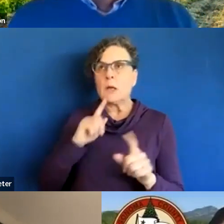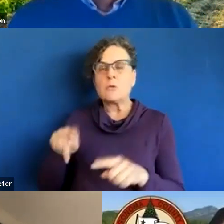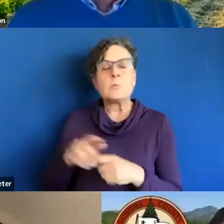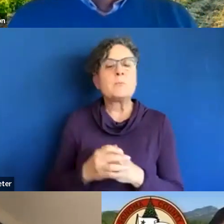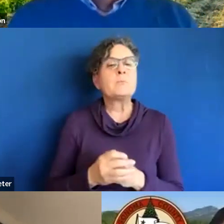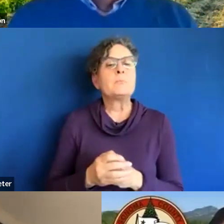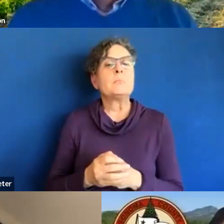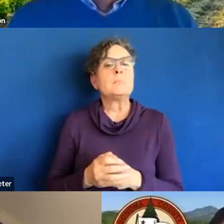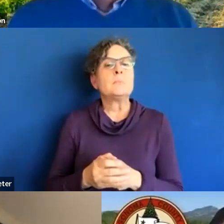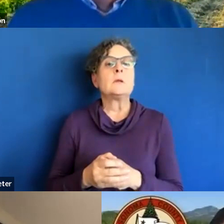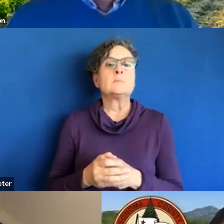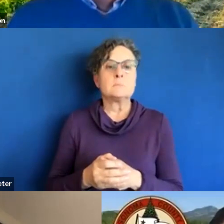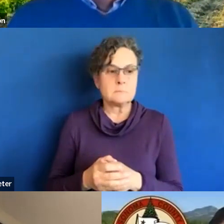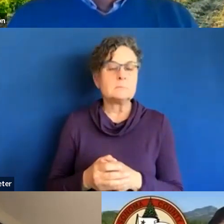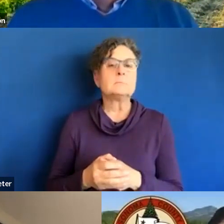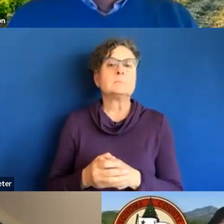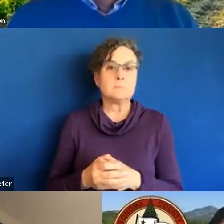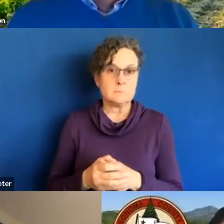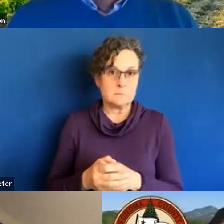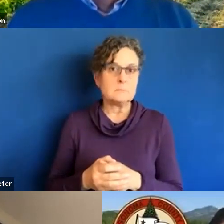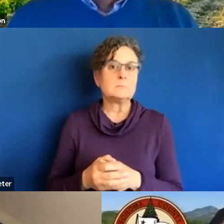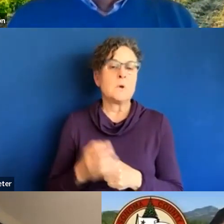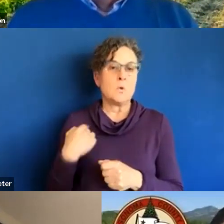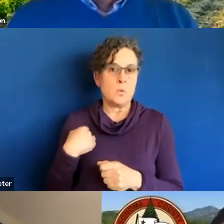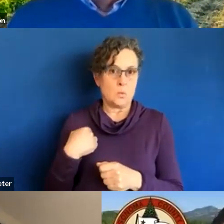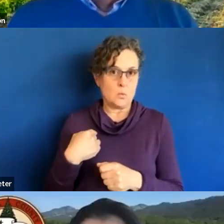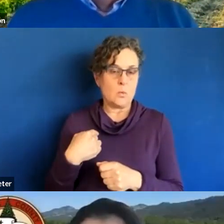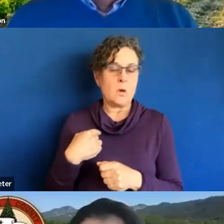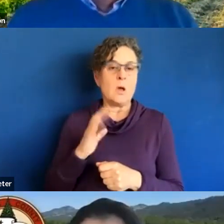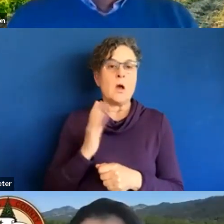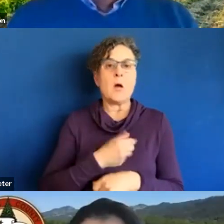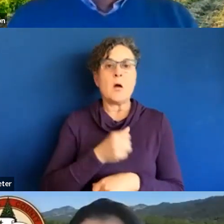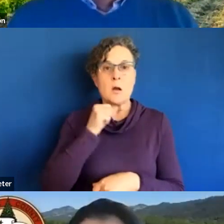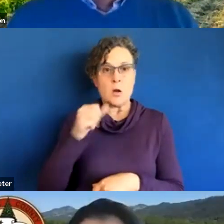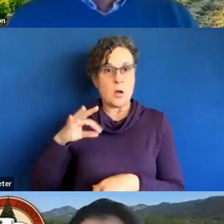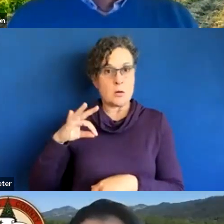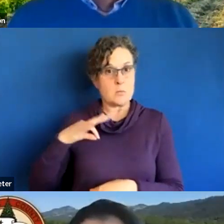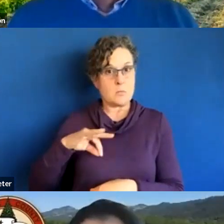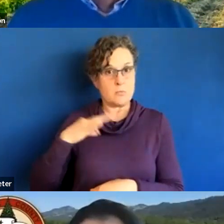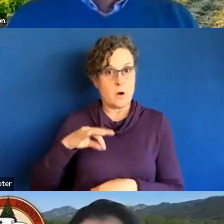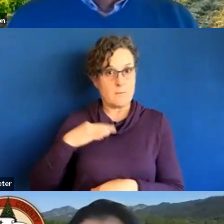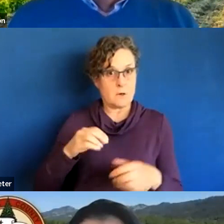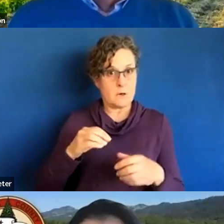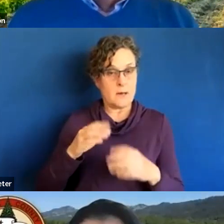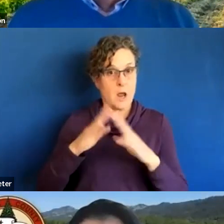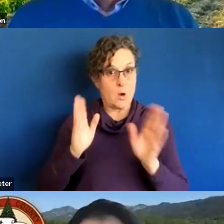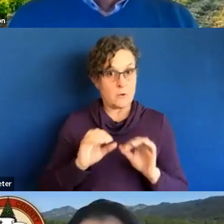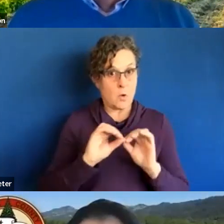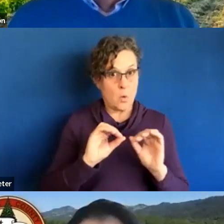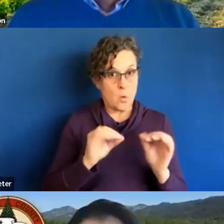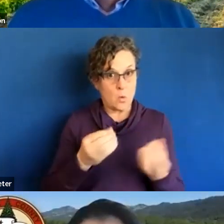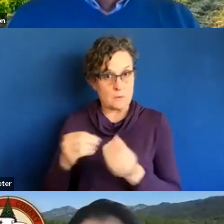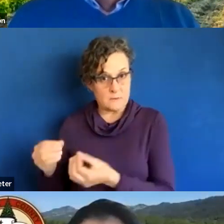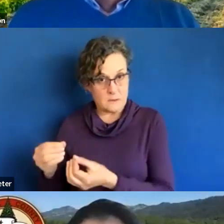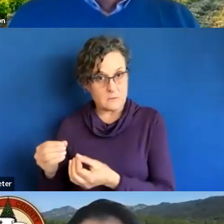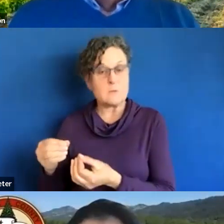has been a significant amount of money coming to our nonprofit housing developers, which is super, from both federal sources and